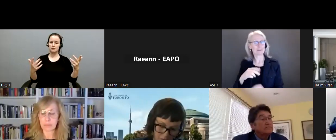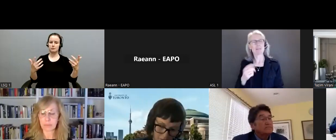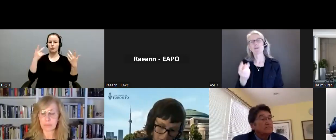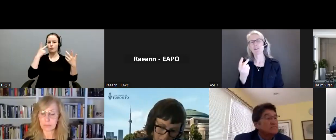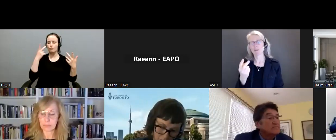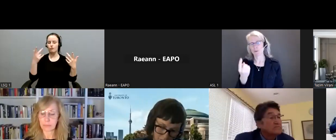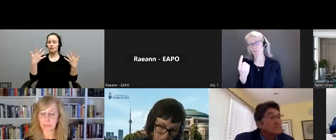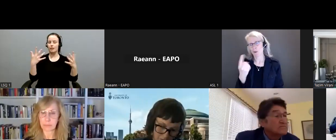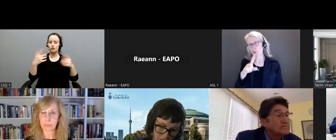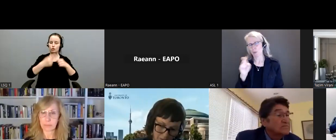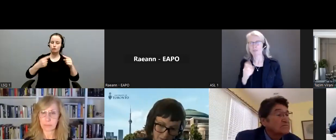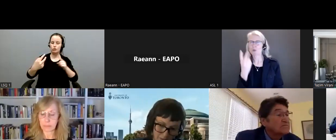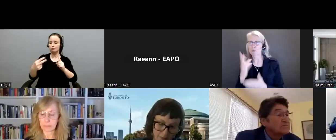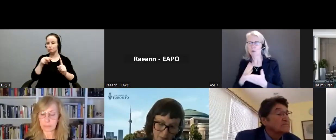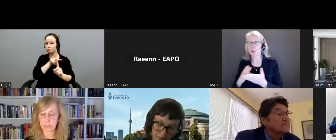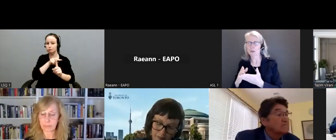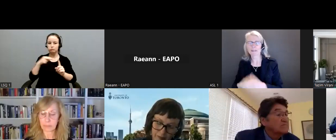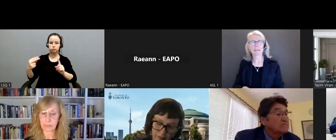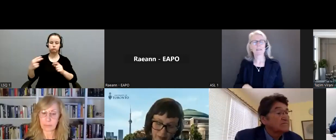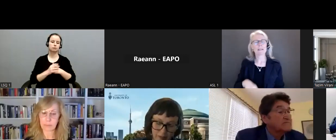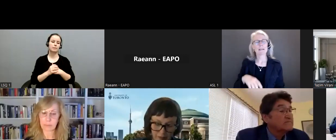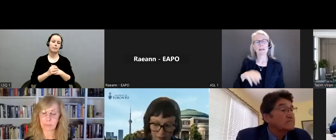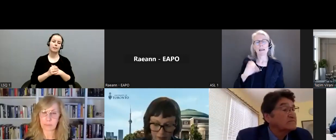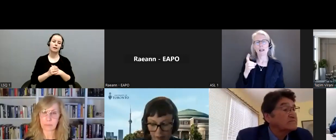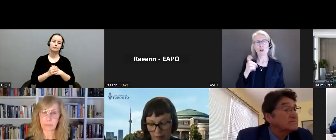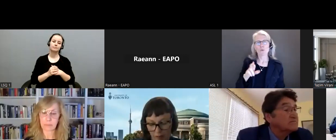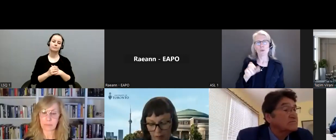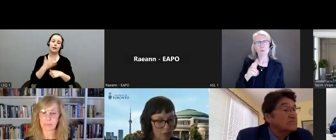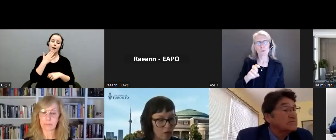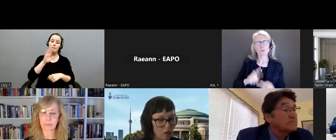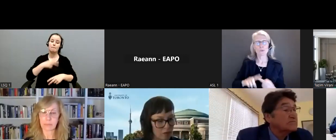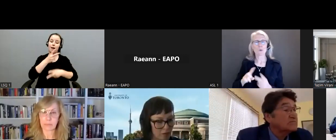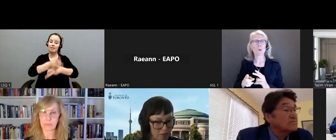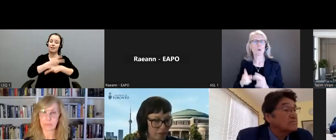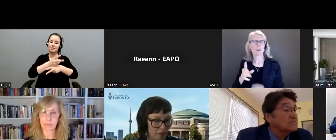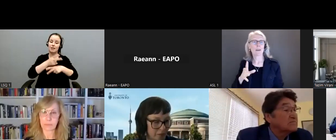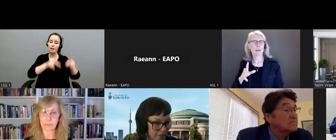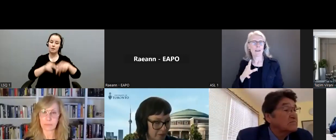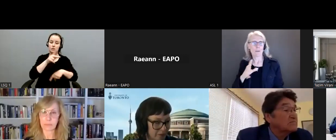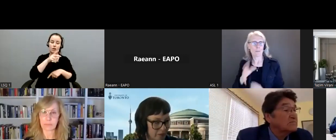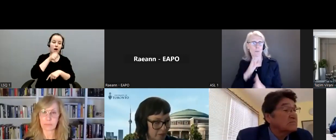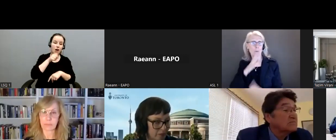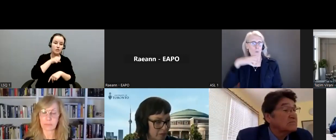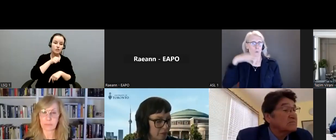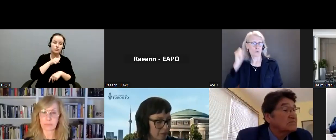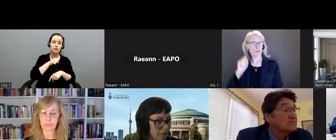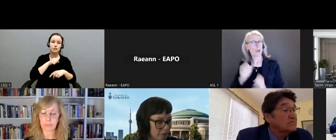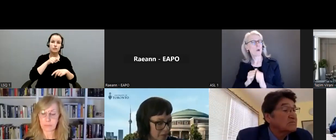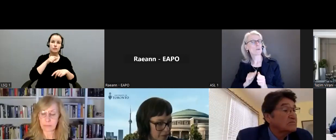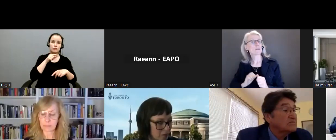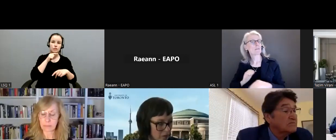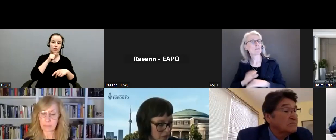How does elder abuse or aging inform and intersect with what you are doing in your work and in your life? And